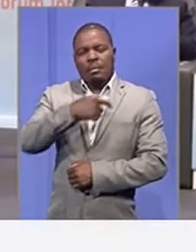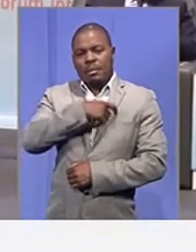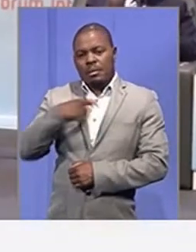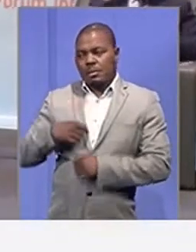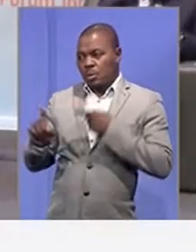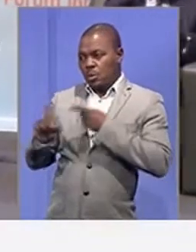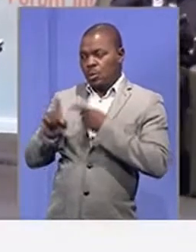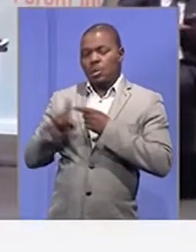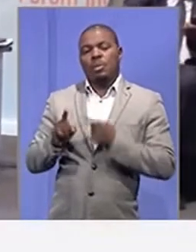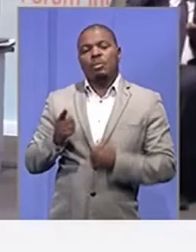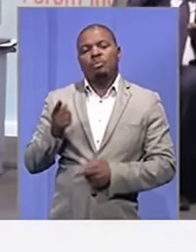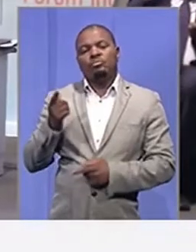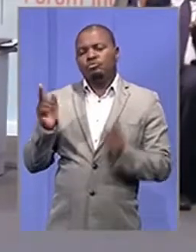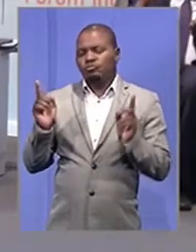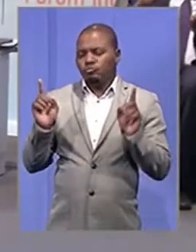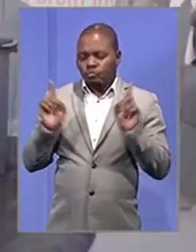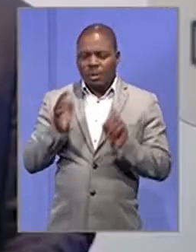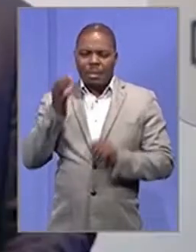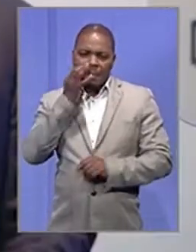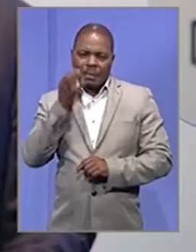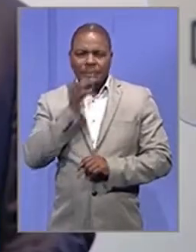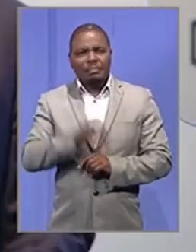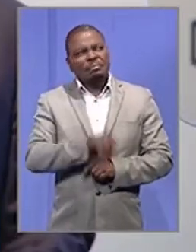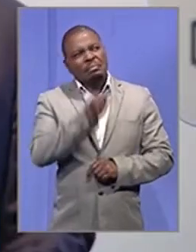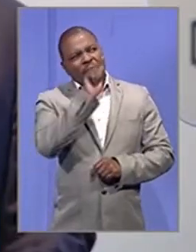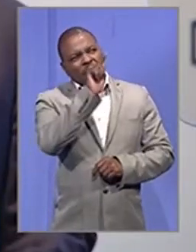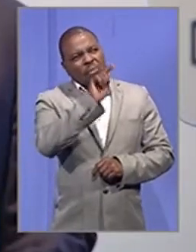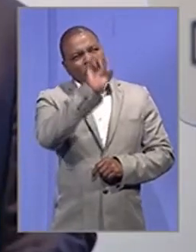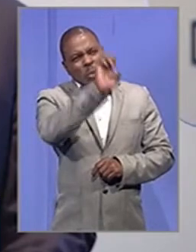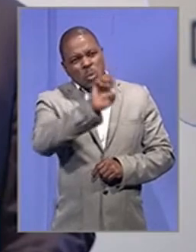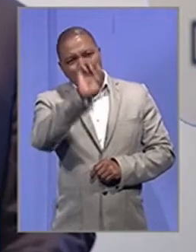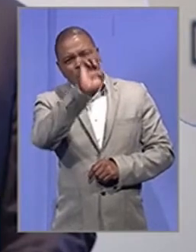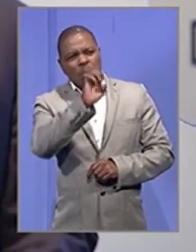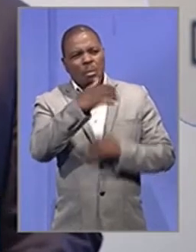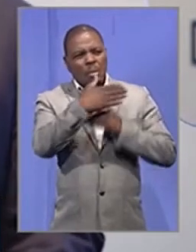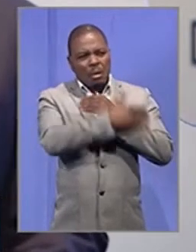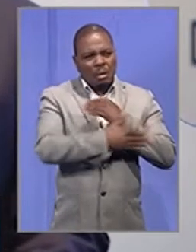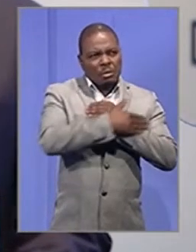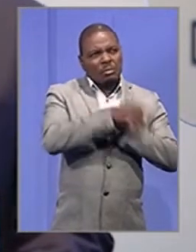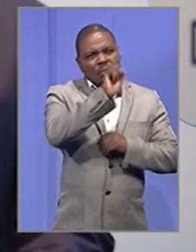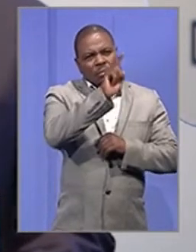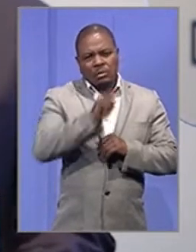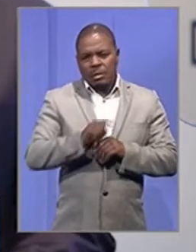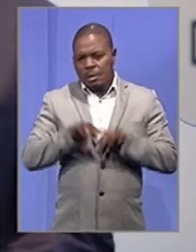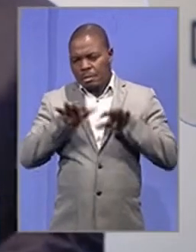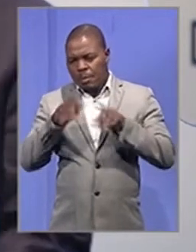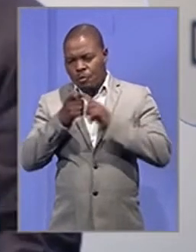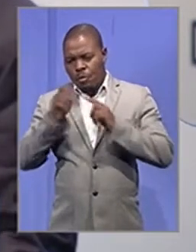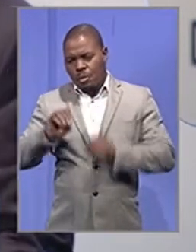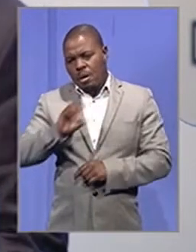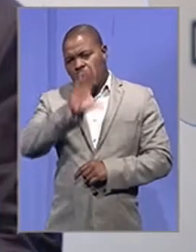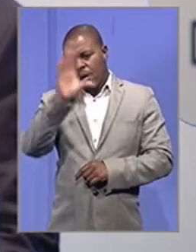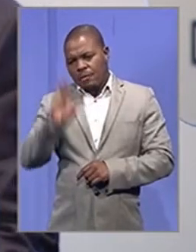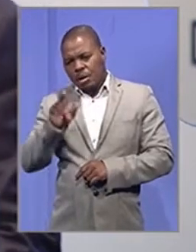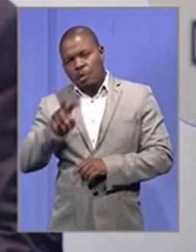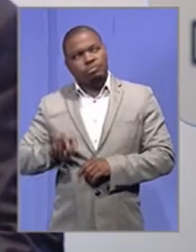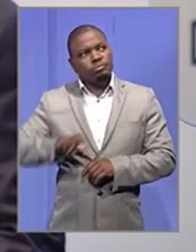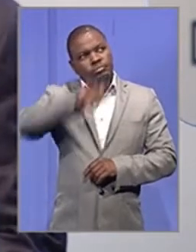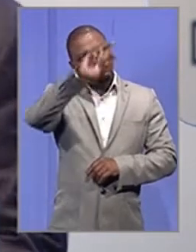ba sotse ka bogale dikgato tša bjale tša dinaga tša Europa tša go iletša baeti ba tsenang le ba tswang ka dinageng tše ntši